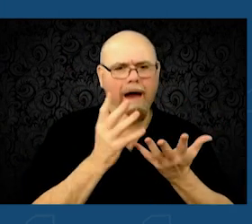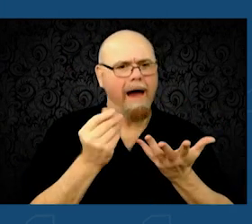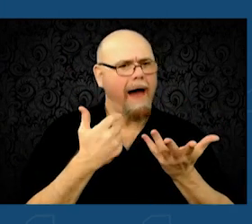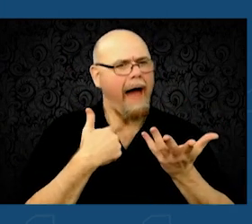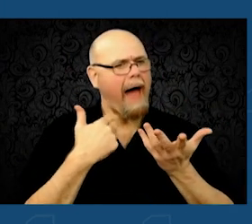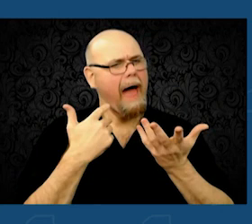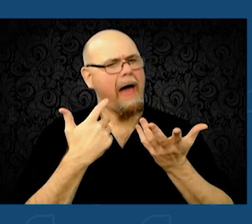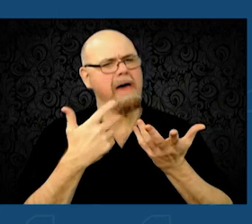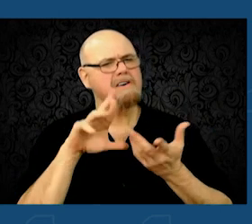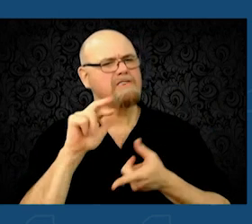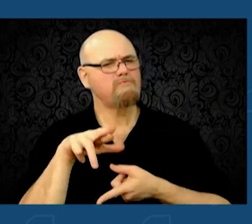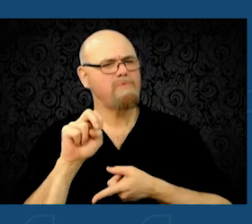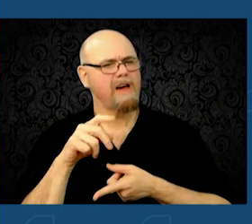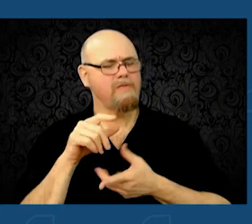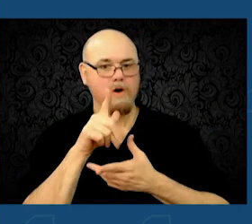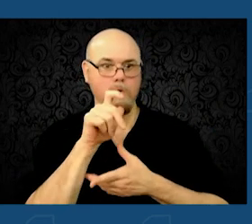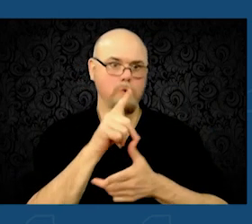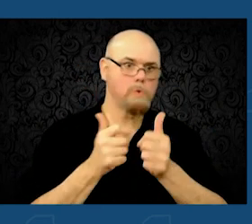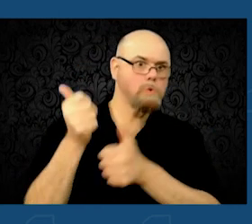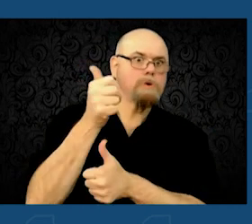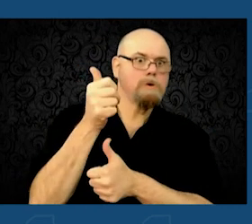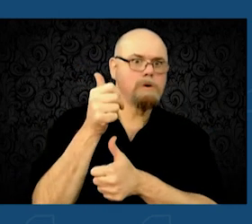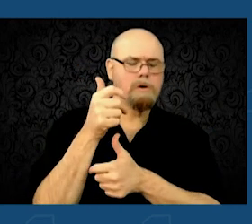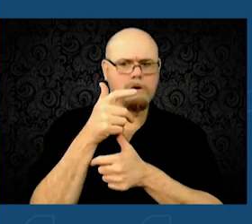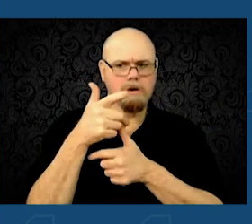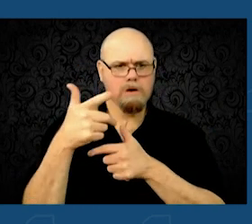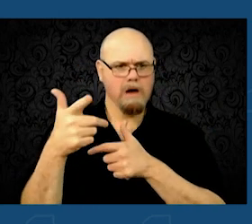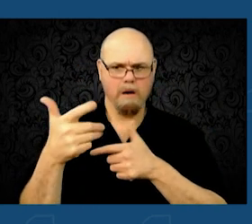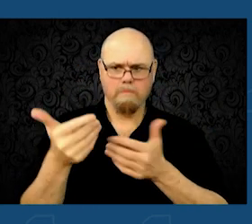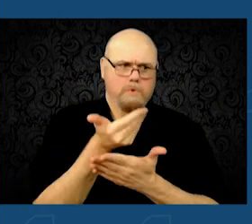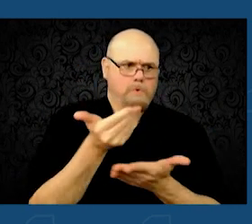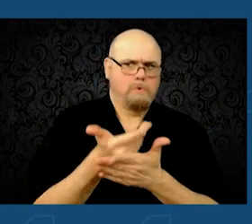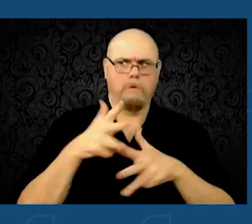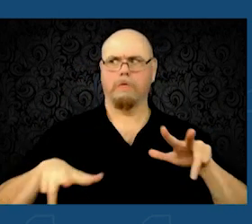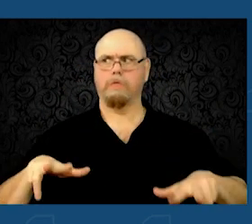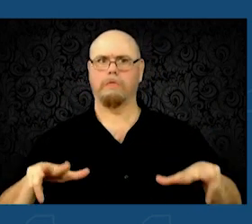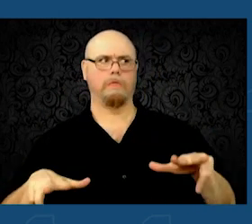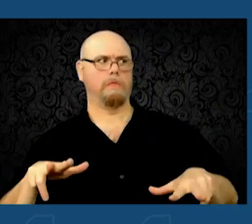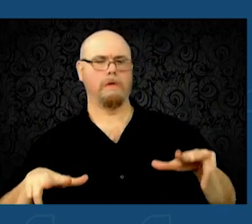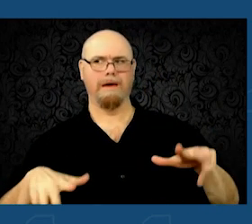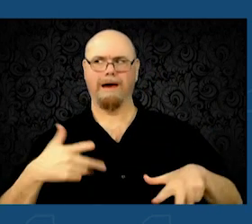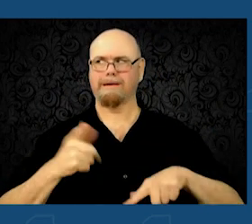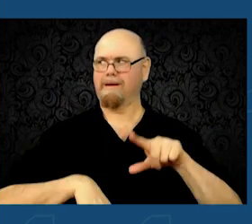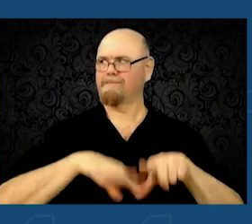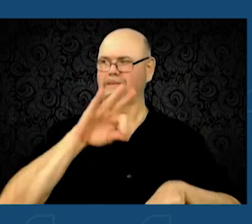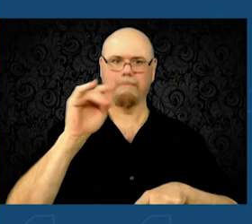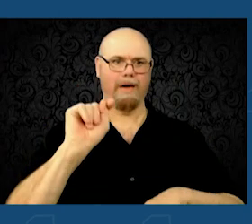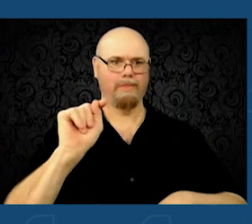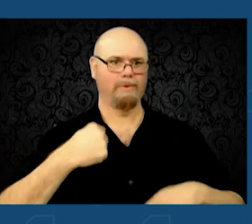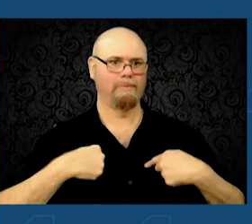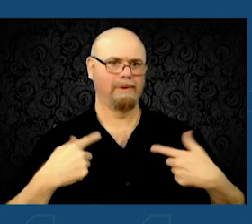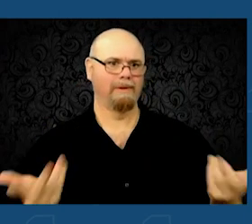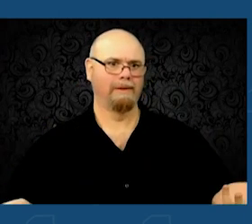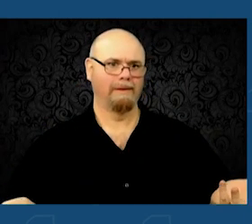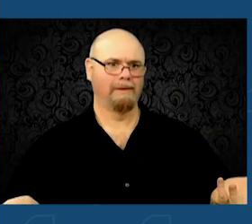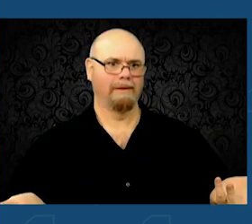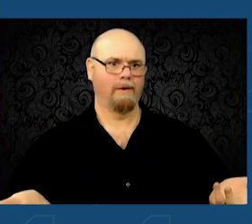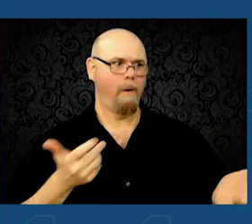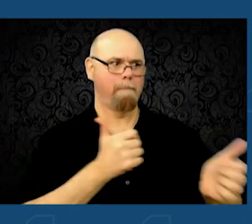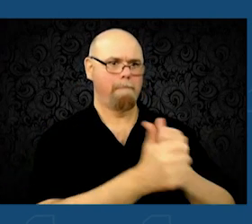high seniority come to freshmen like me that's clearly lost even in getting to the bathroom, let alone trying to get work